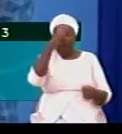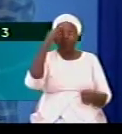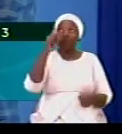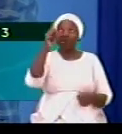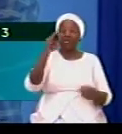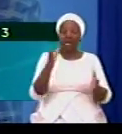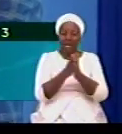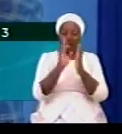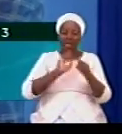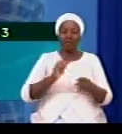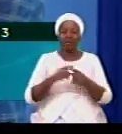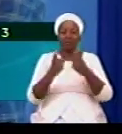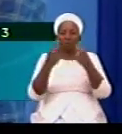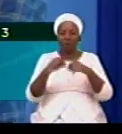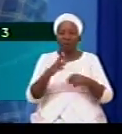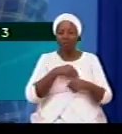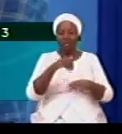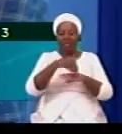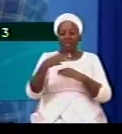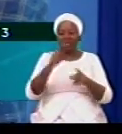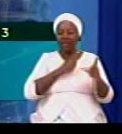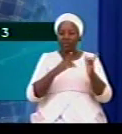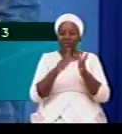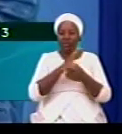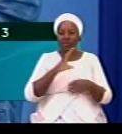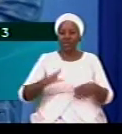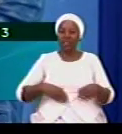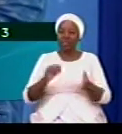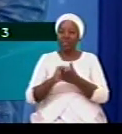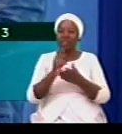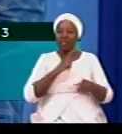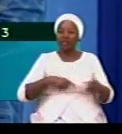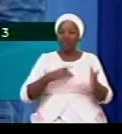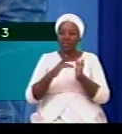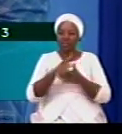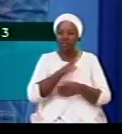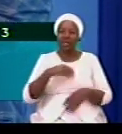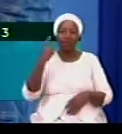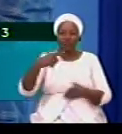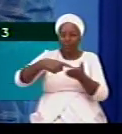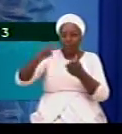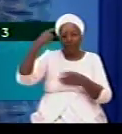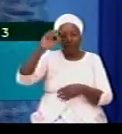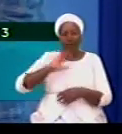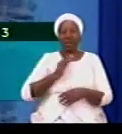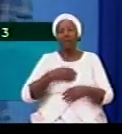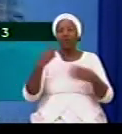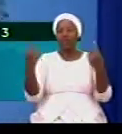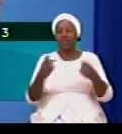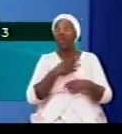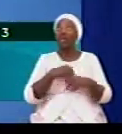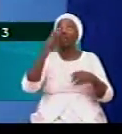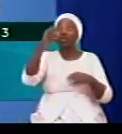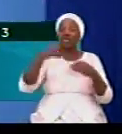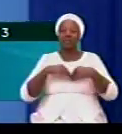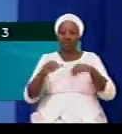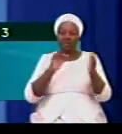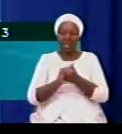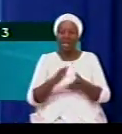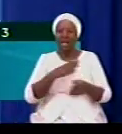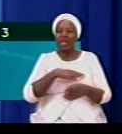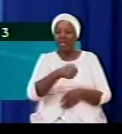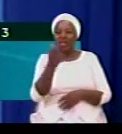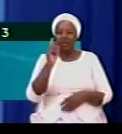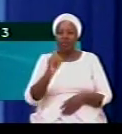Christ will pay for our sins, and he has done that. And now whosoever shall call on the name of